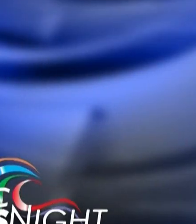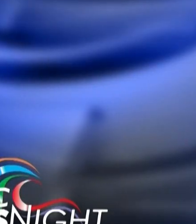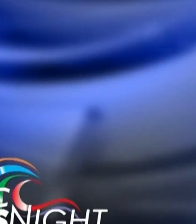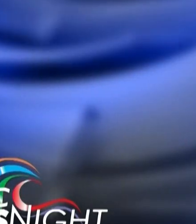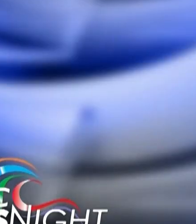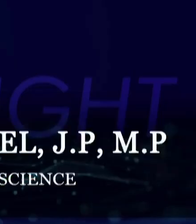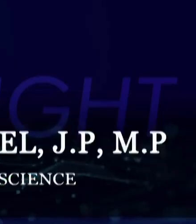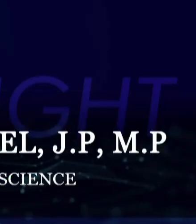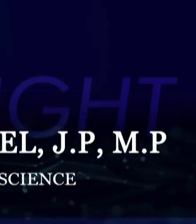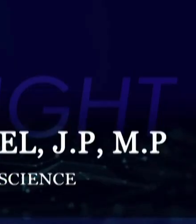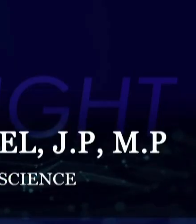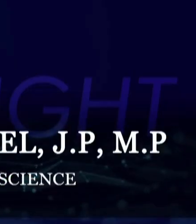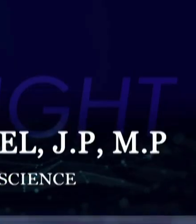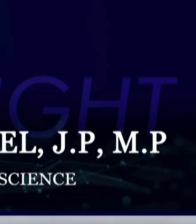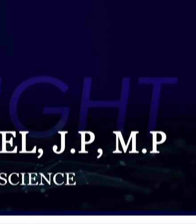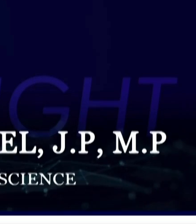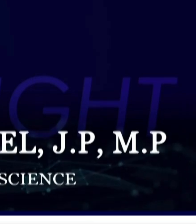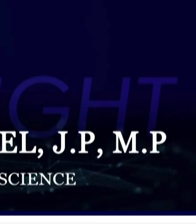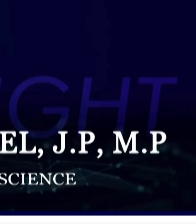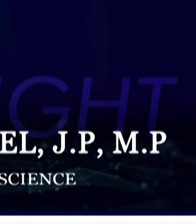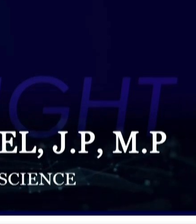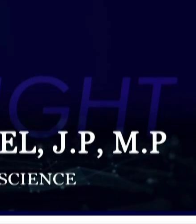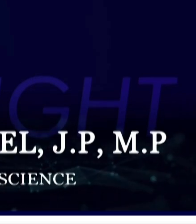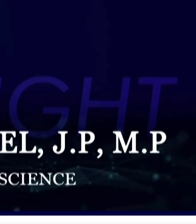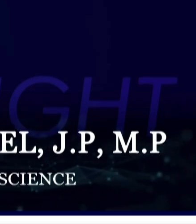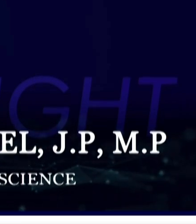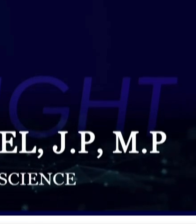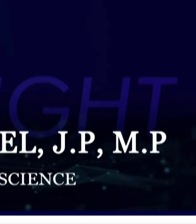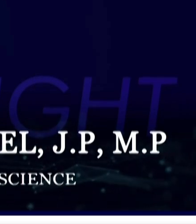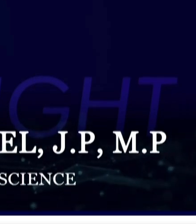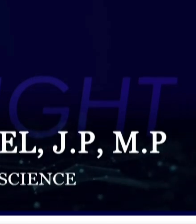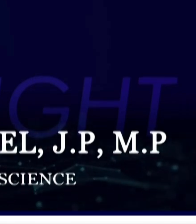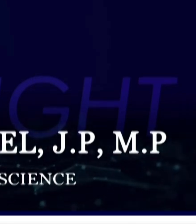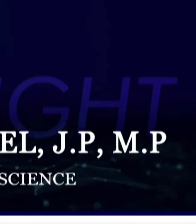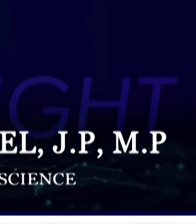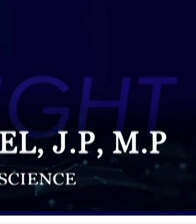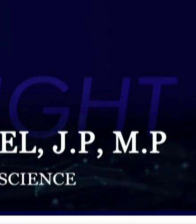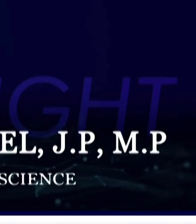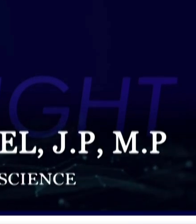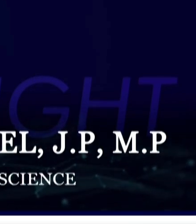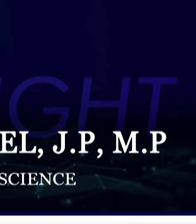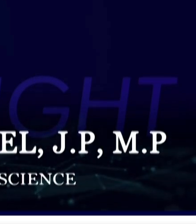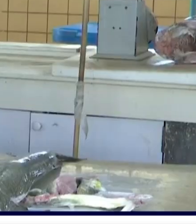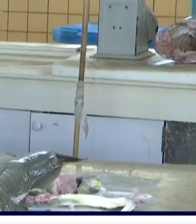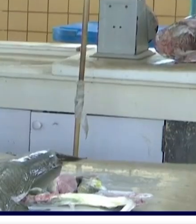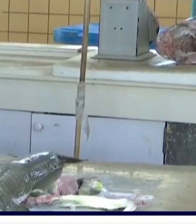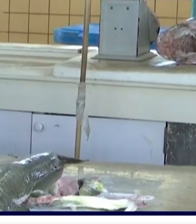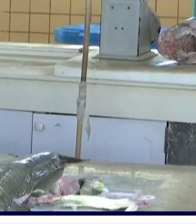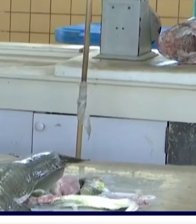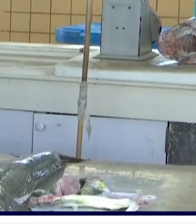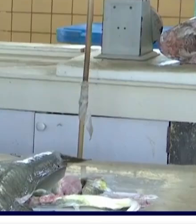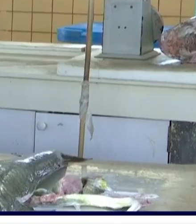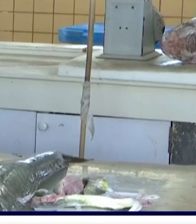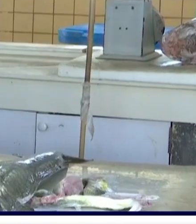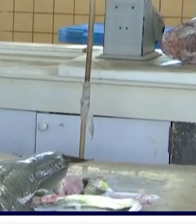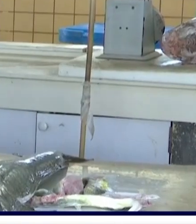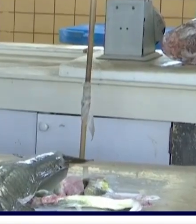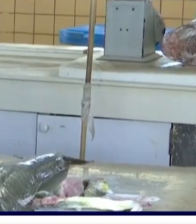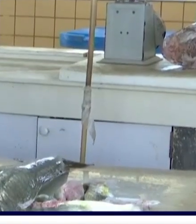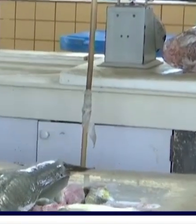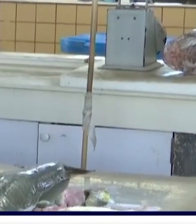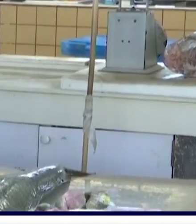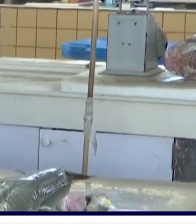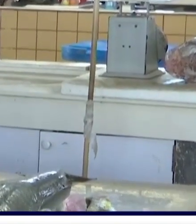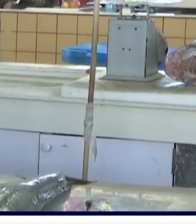In the headlines for the CBC NewsNight, government's getting help in bolstering its cybersecurity. Fisherfolk speak about the challenges